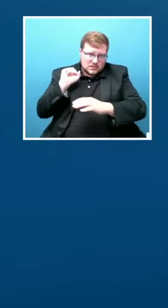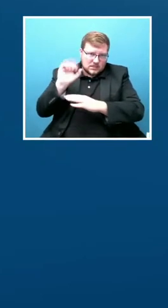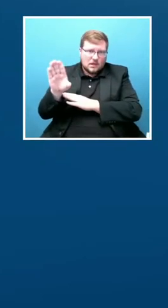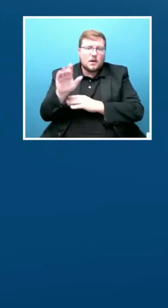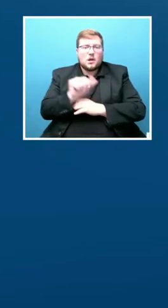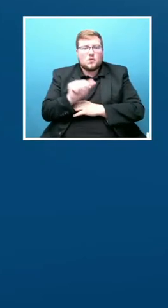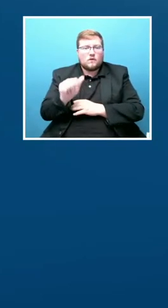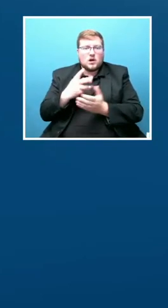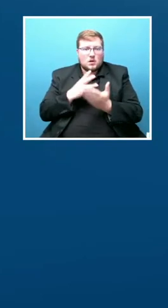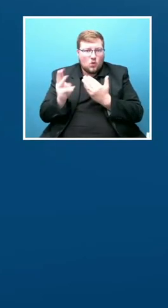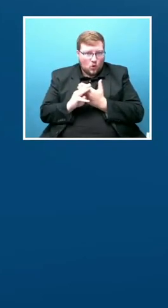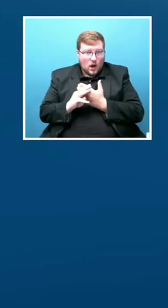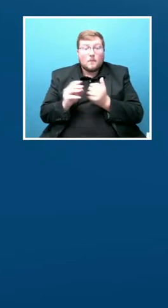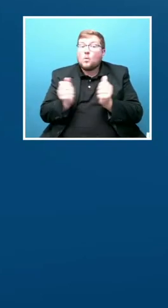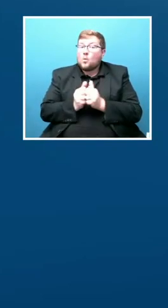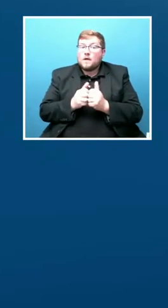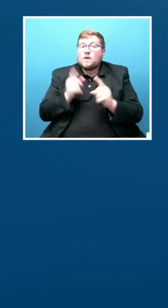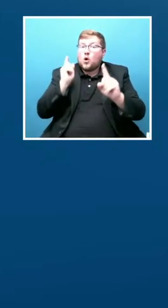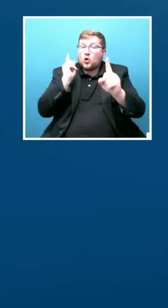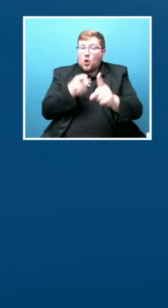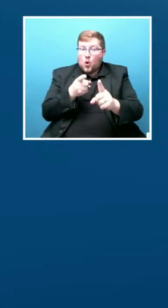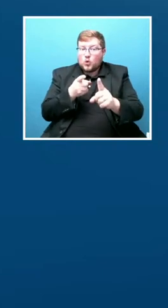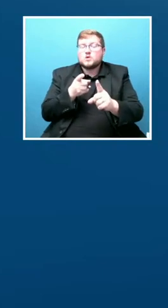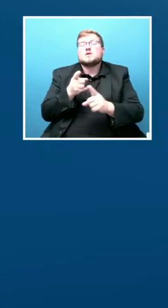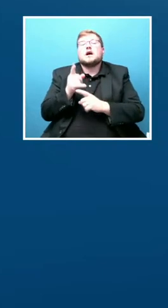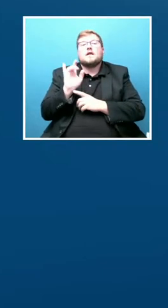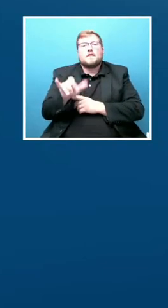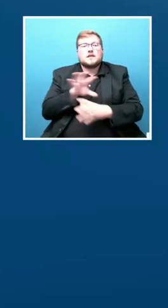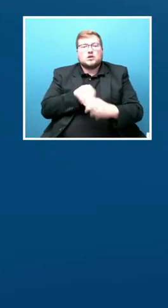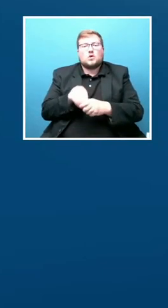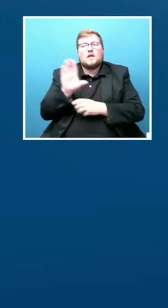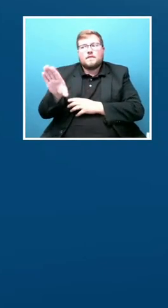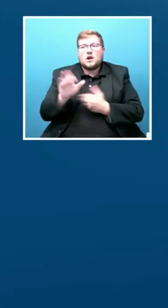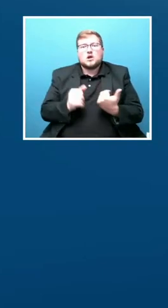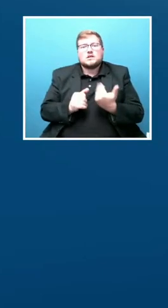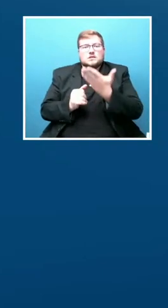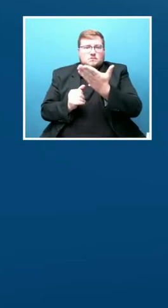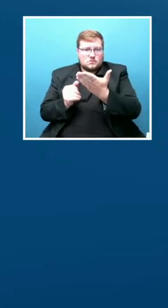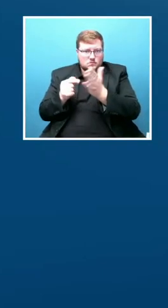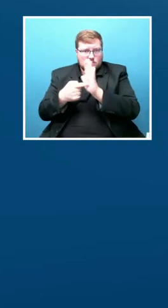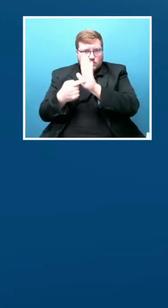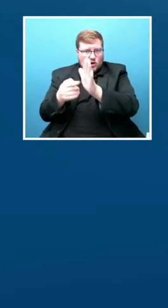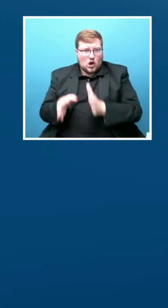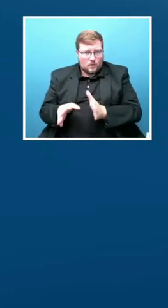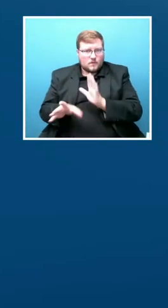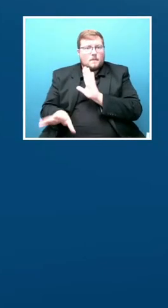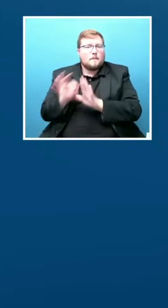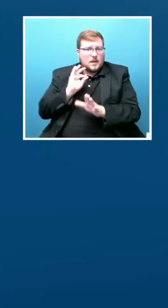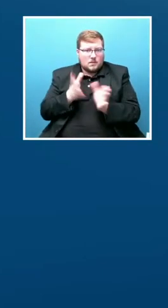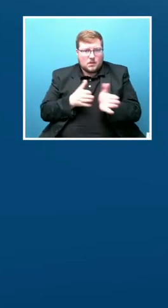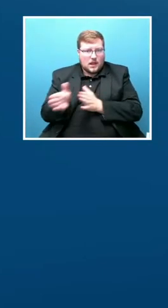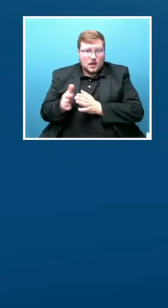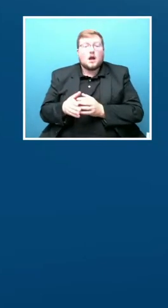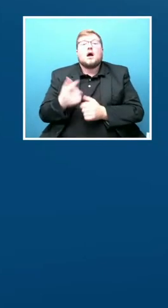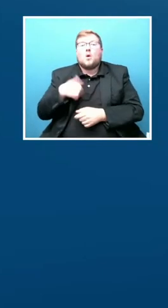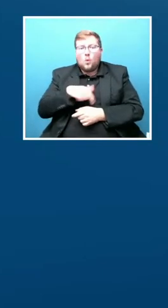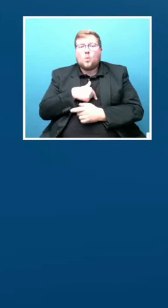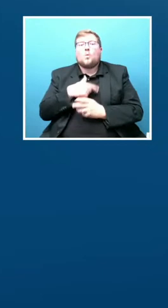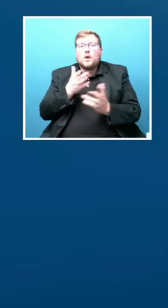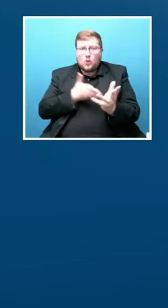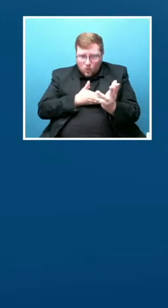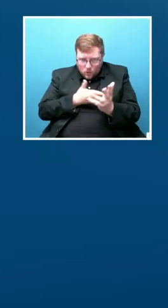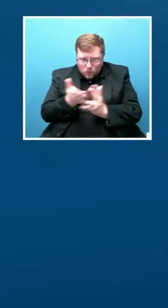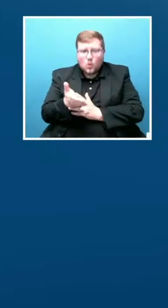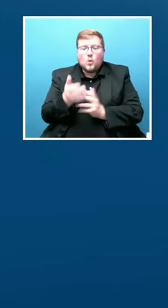with goals as part of their delegate selection plan. And those of you who track this know that we go through every single